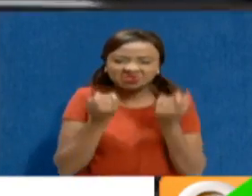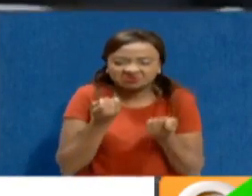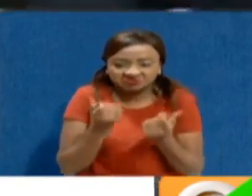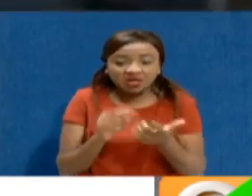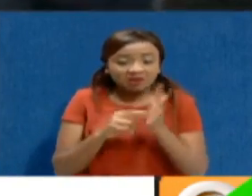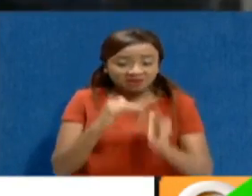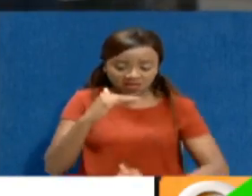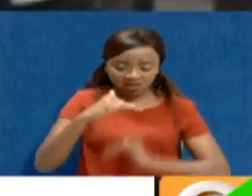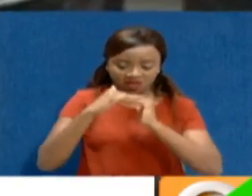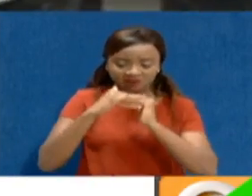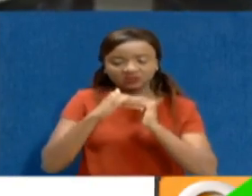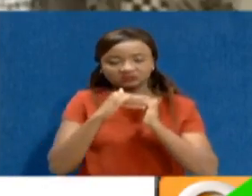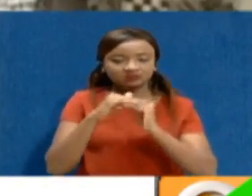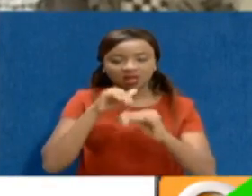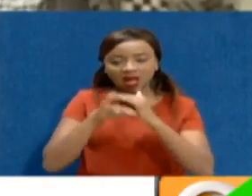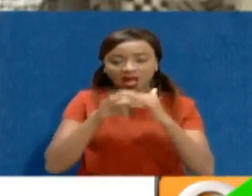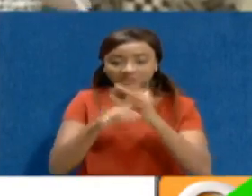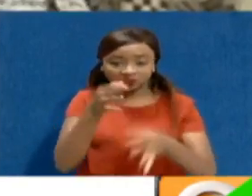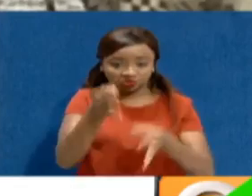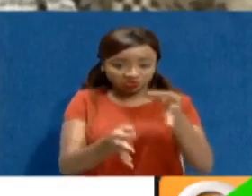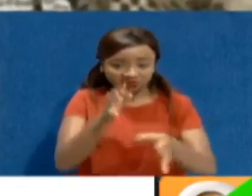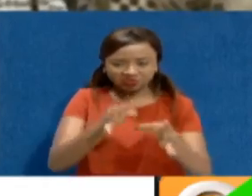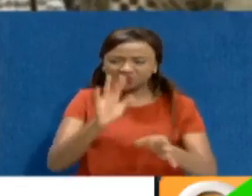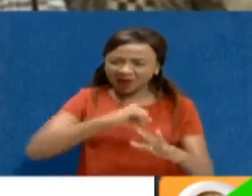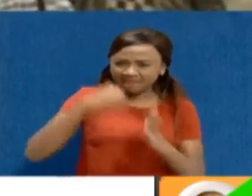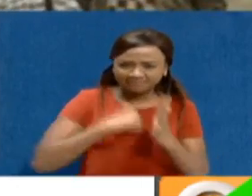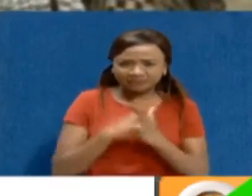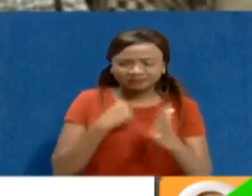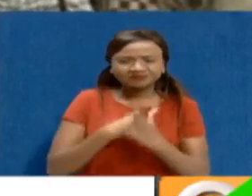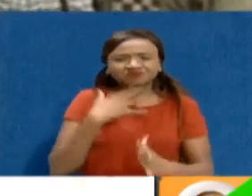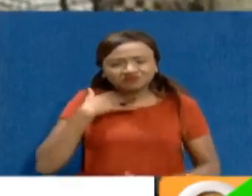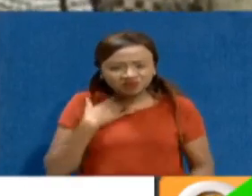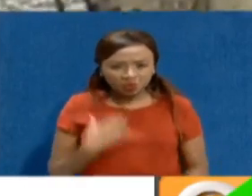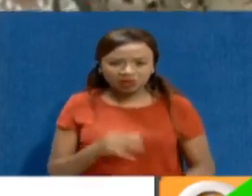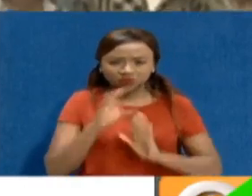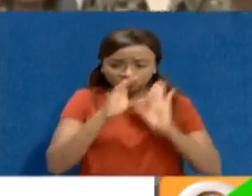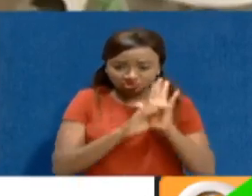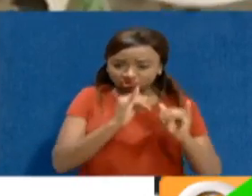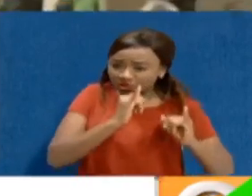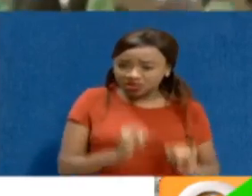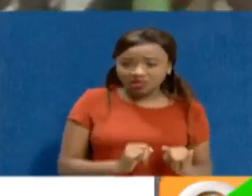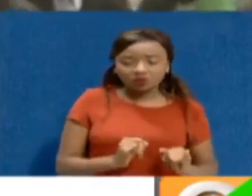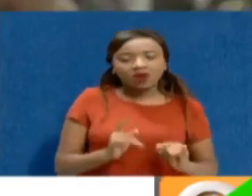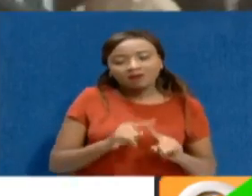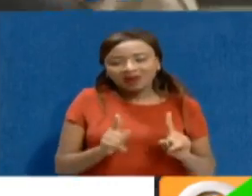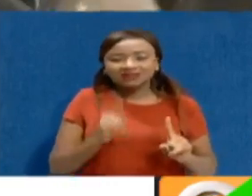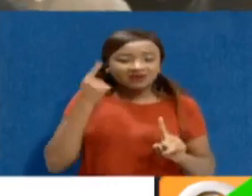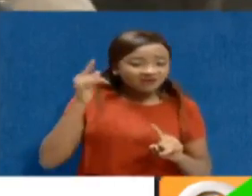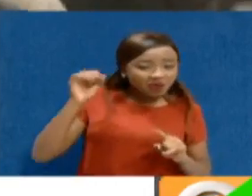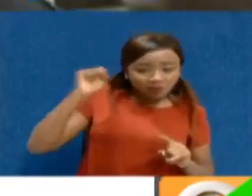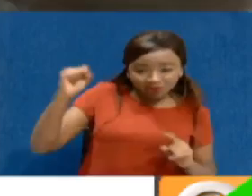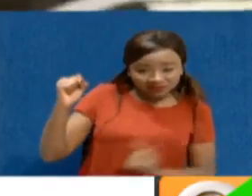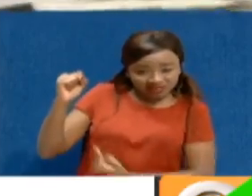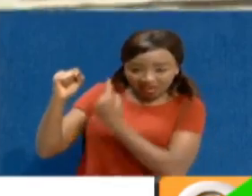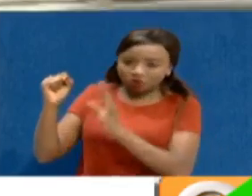to justice for Kenyans. The clamor for a new constitution was therefore not just about politics. It was also partly an